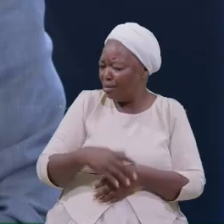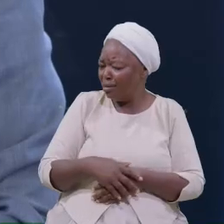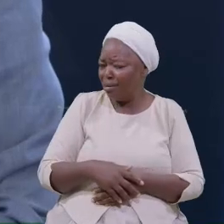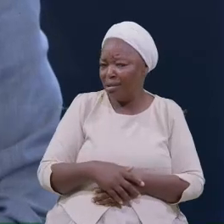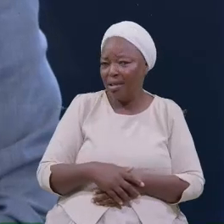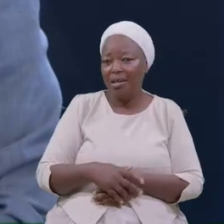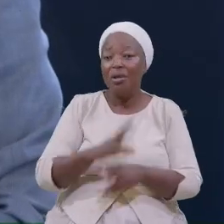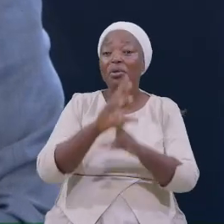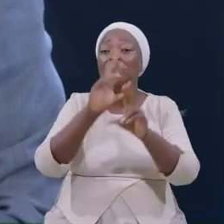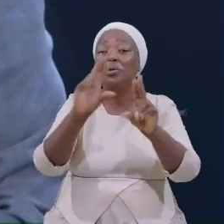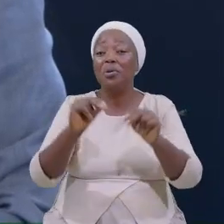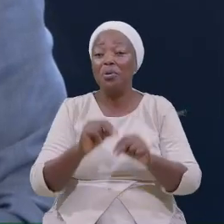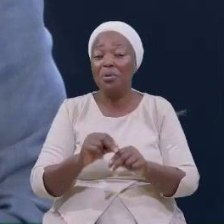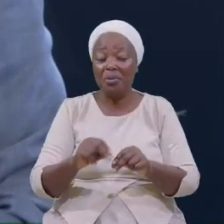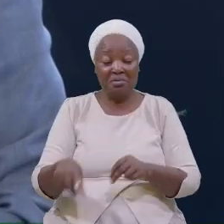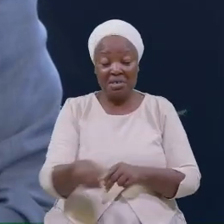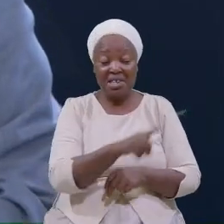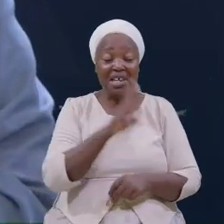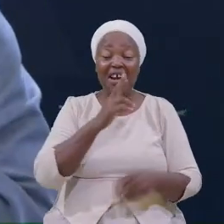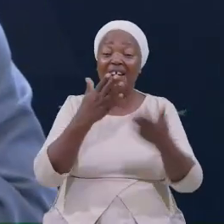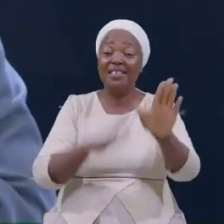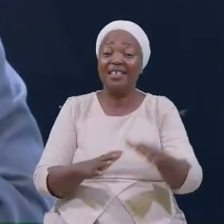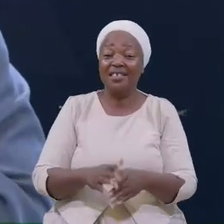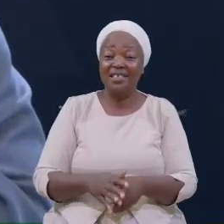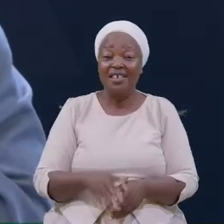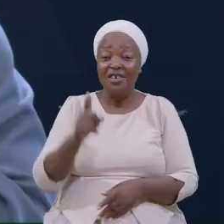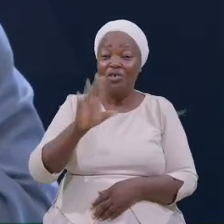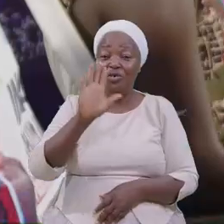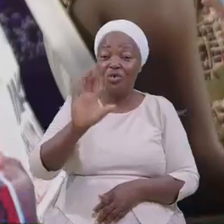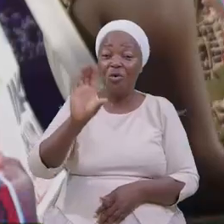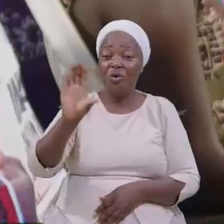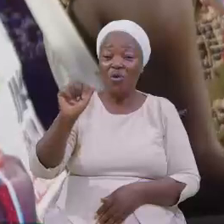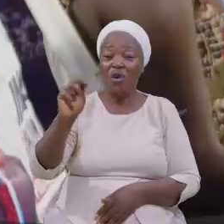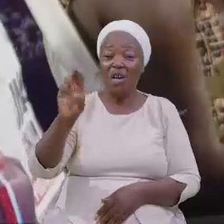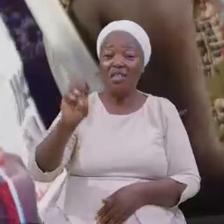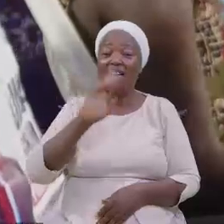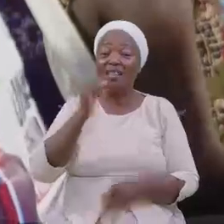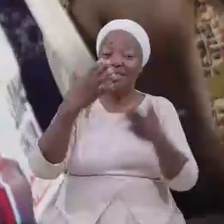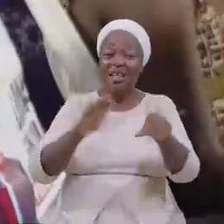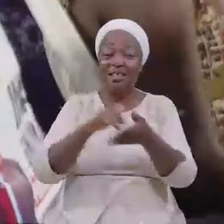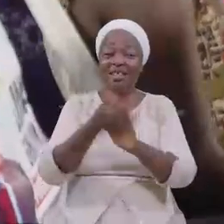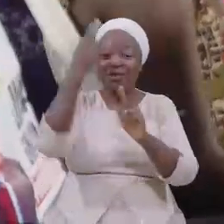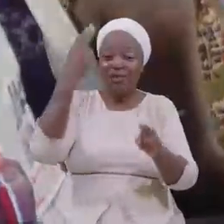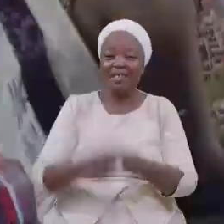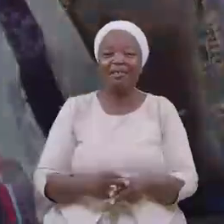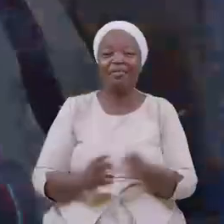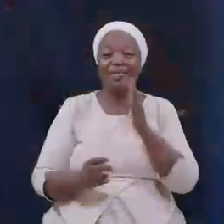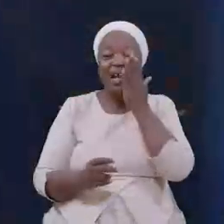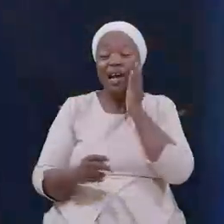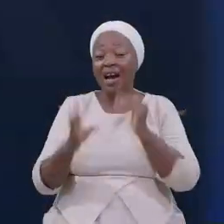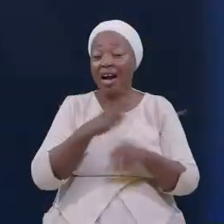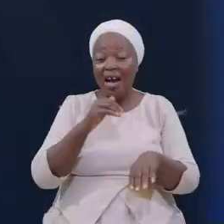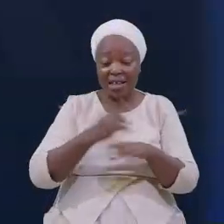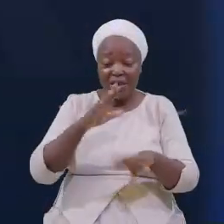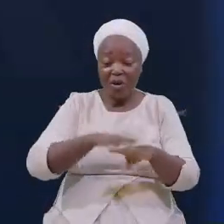No, they are dead. Your cancer is dead. At the mention